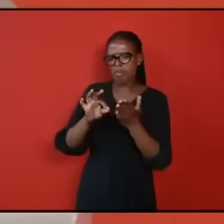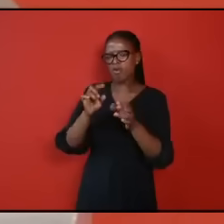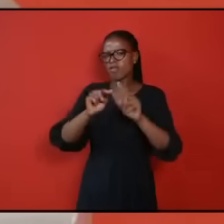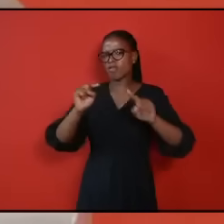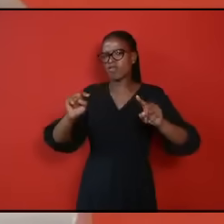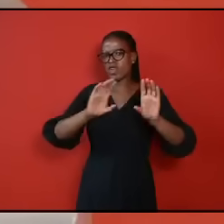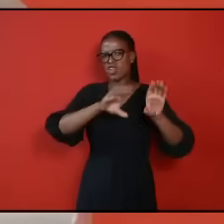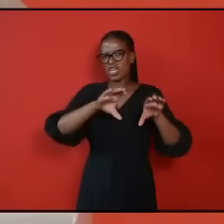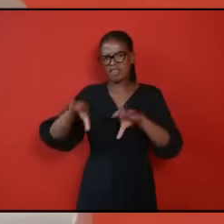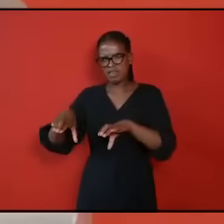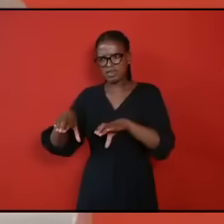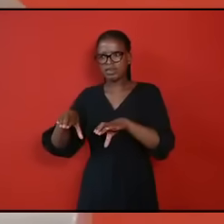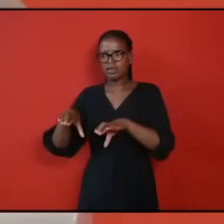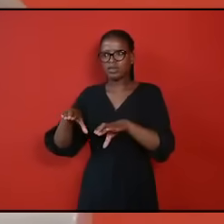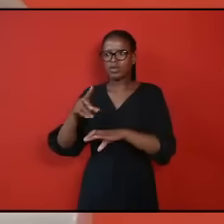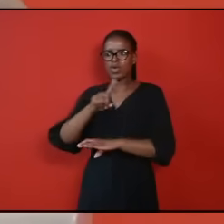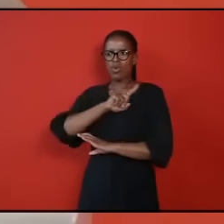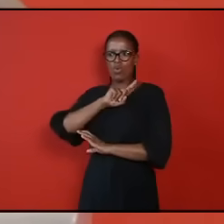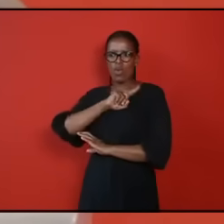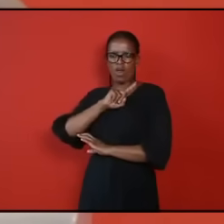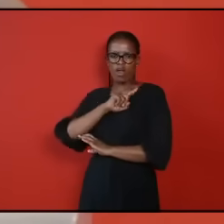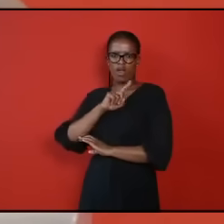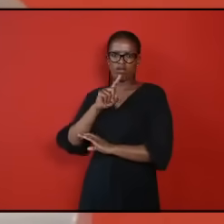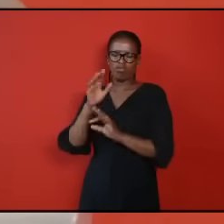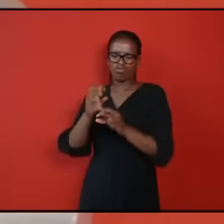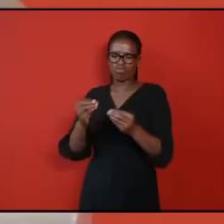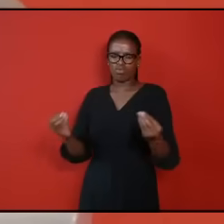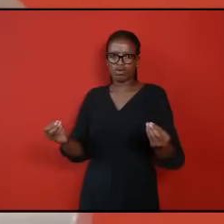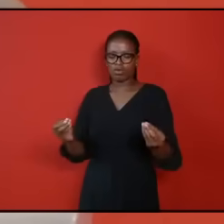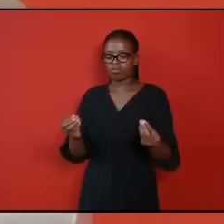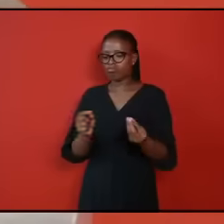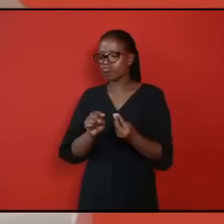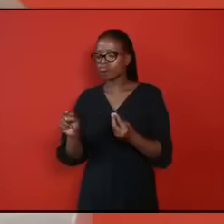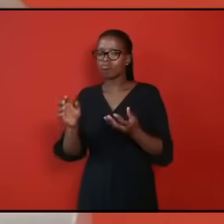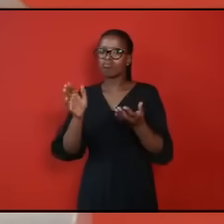activities, it was because children were dying.